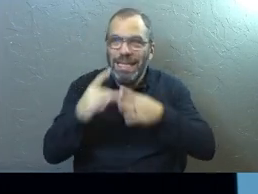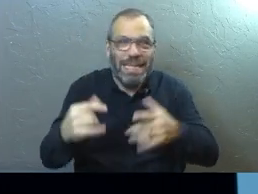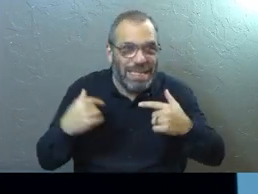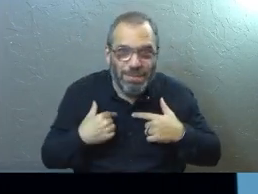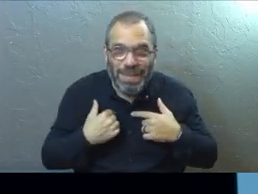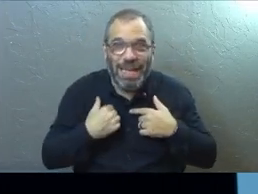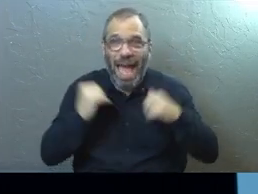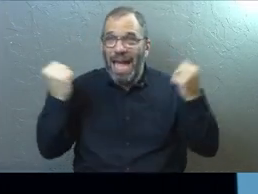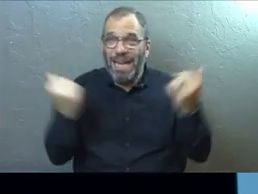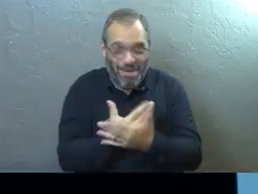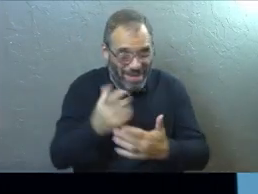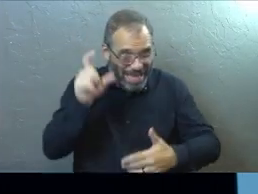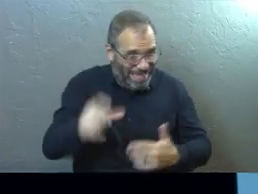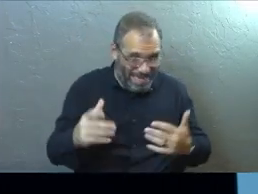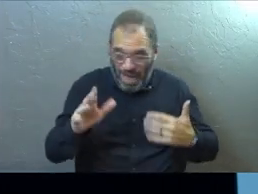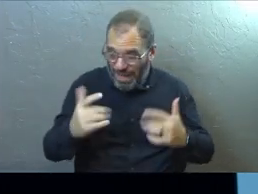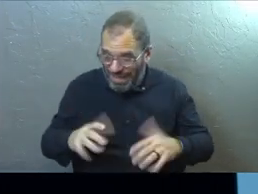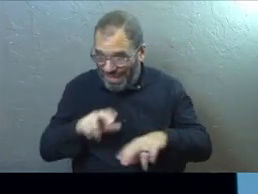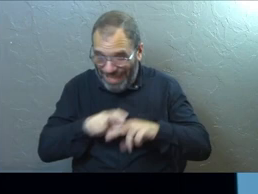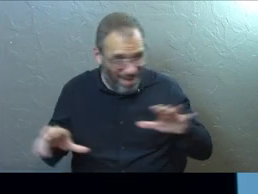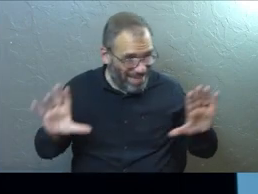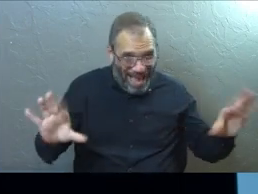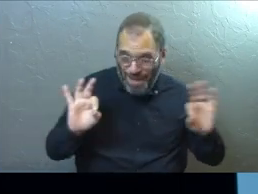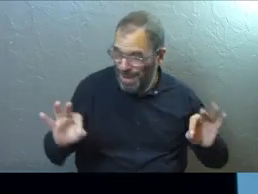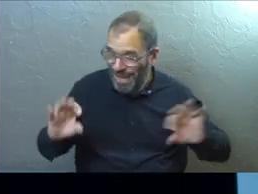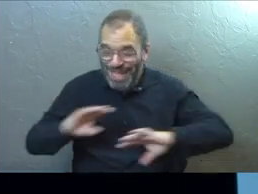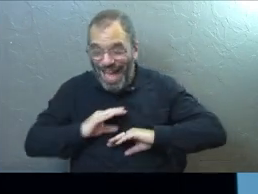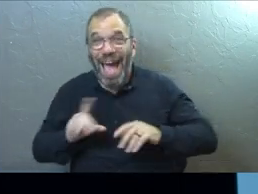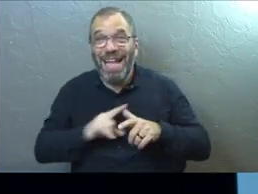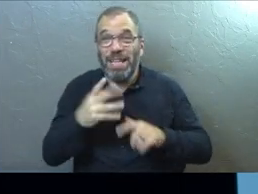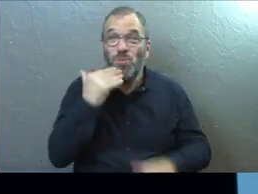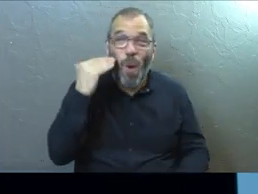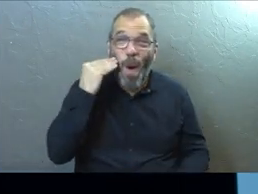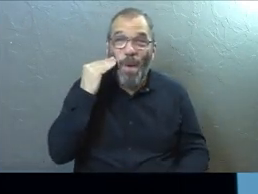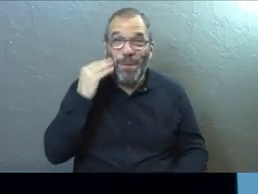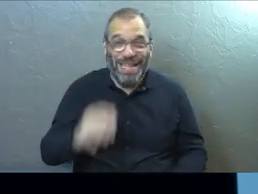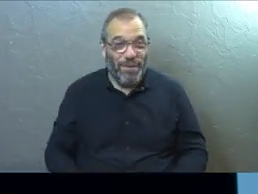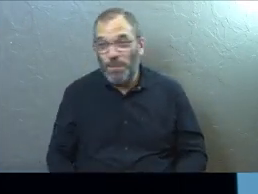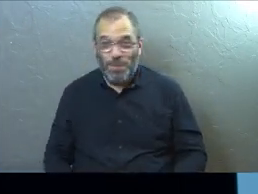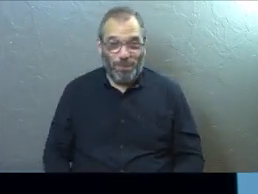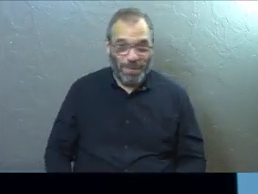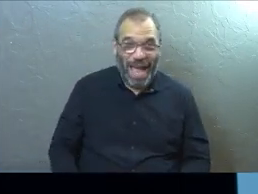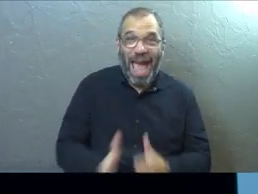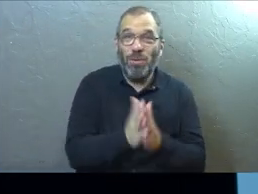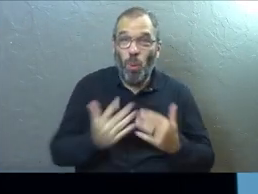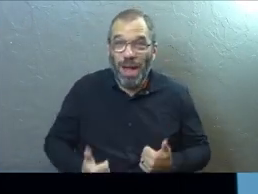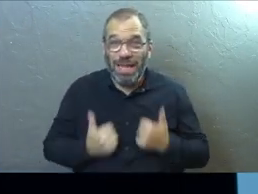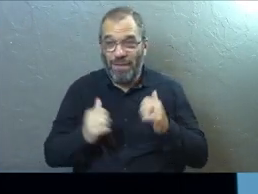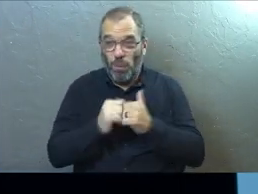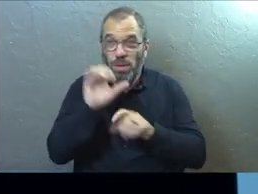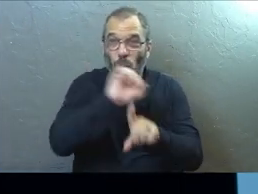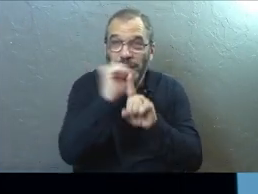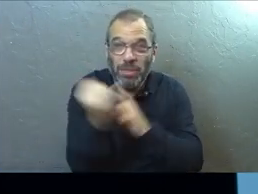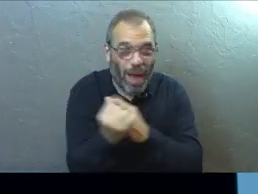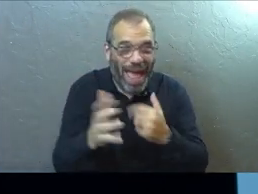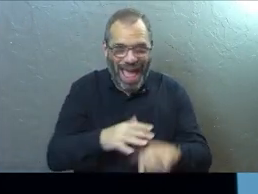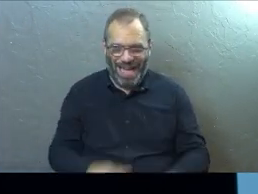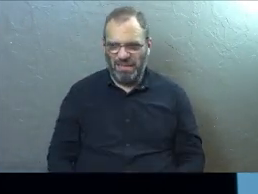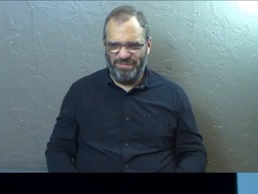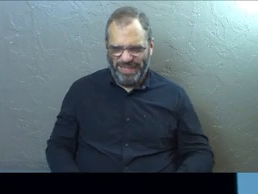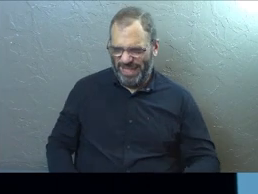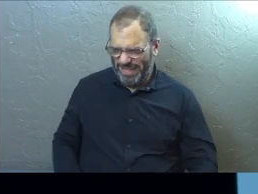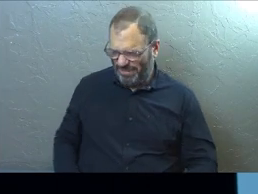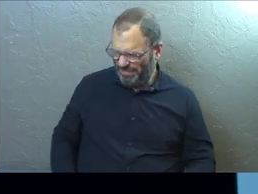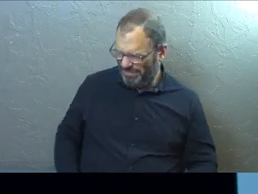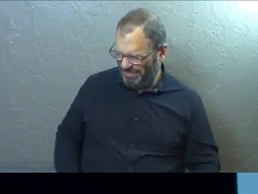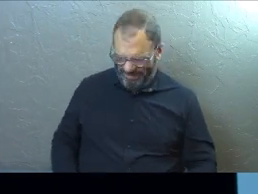you and you have everything that you need. And we're like, man, that's awesome. That makes sense. But then you go home and you get in your life with your situations and you go, it doesn't feel